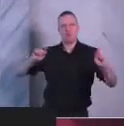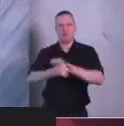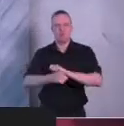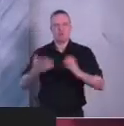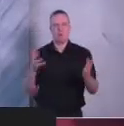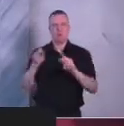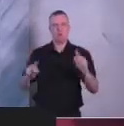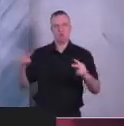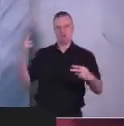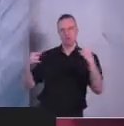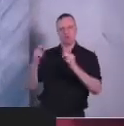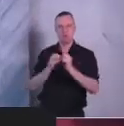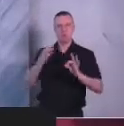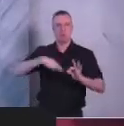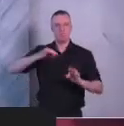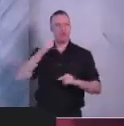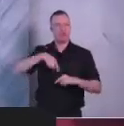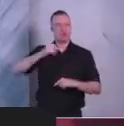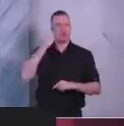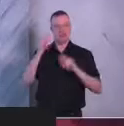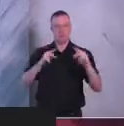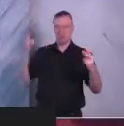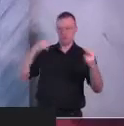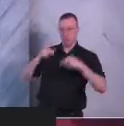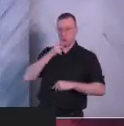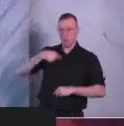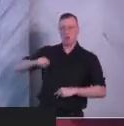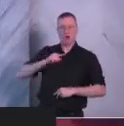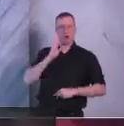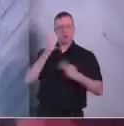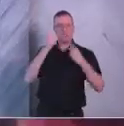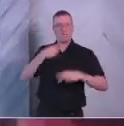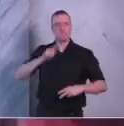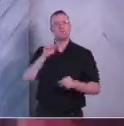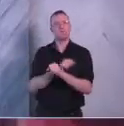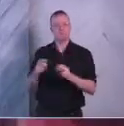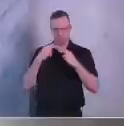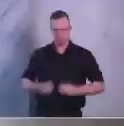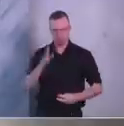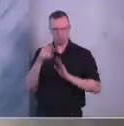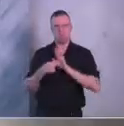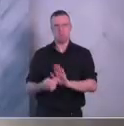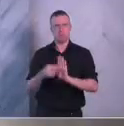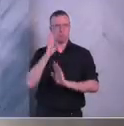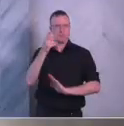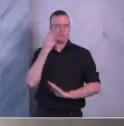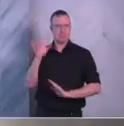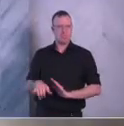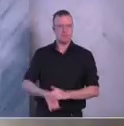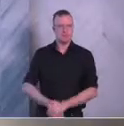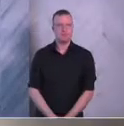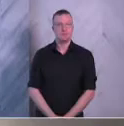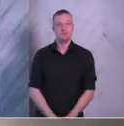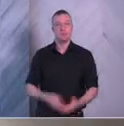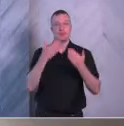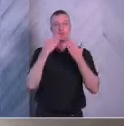think about us. And if people really view us for who we really are, they will see us for what we really are. Thank you very much. And with that,